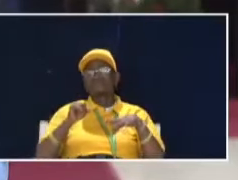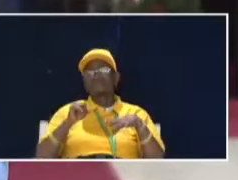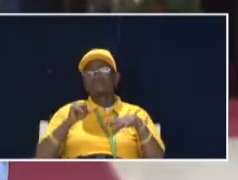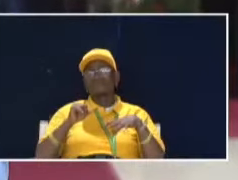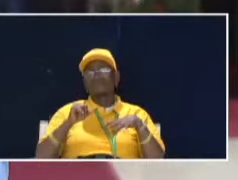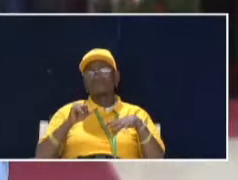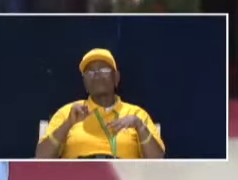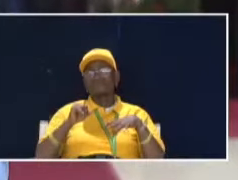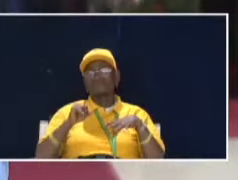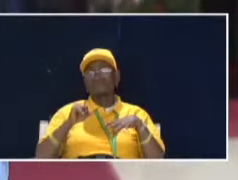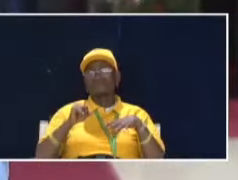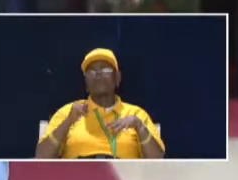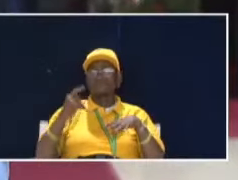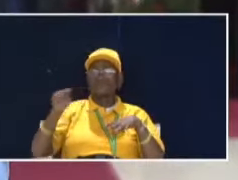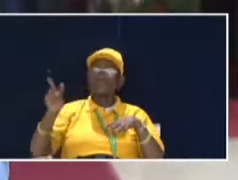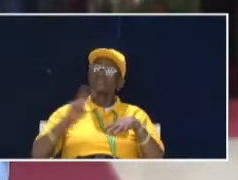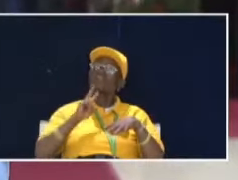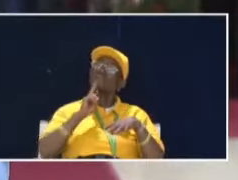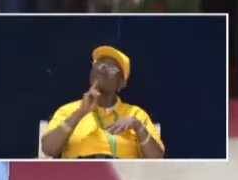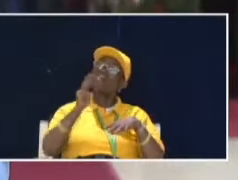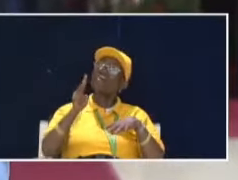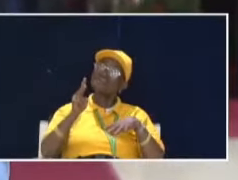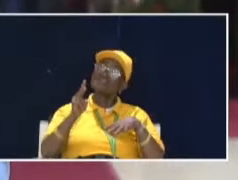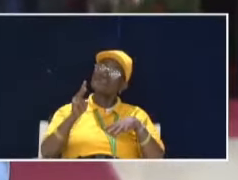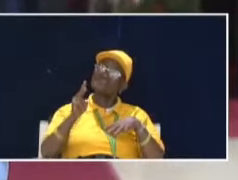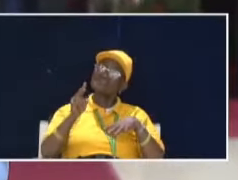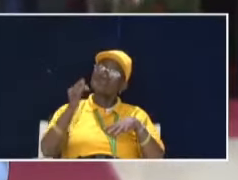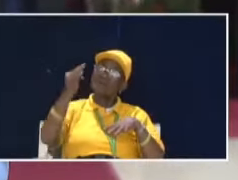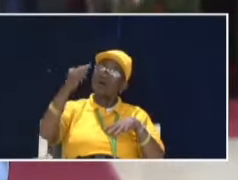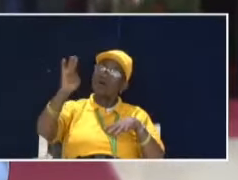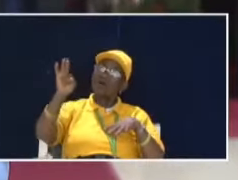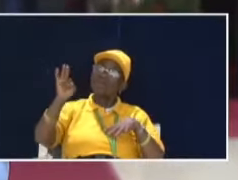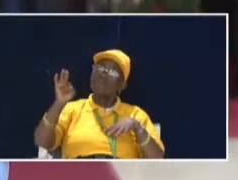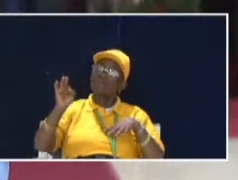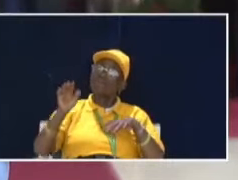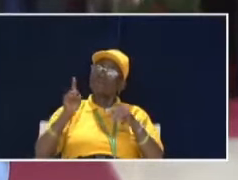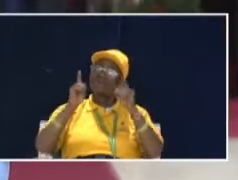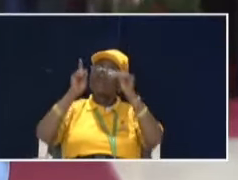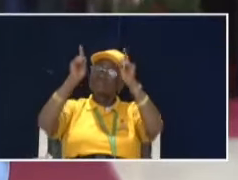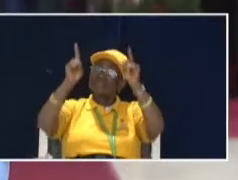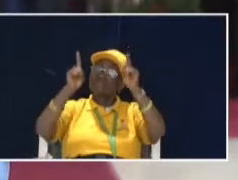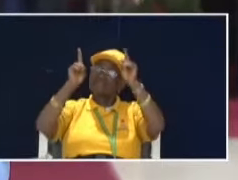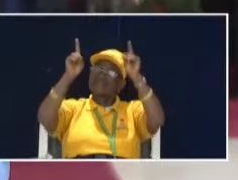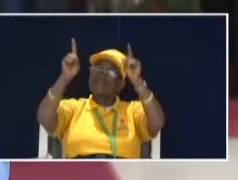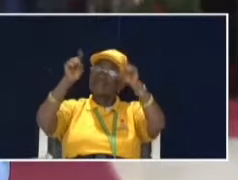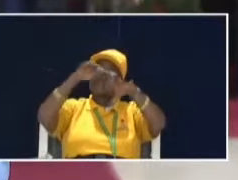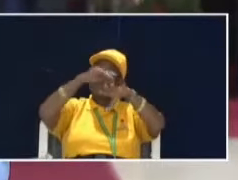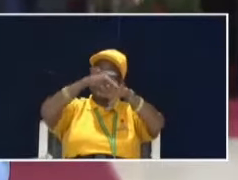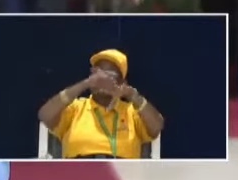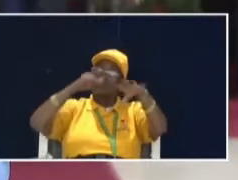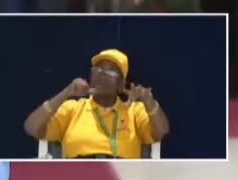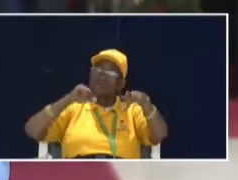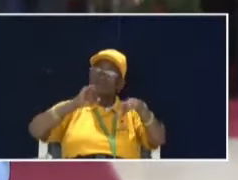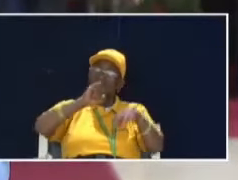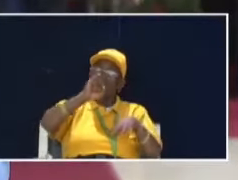The voice of destiny. calling.